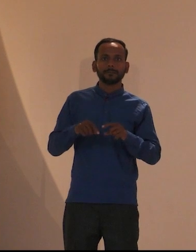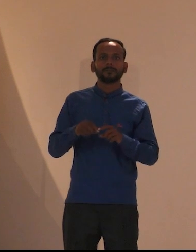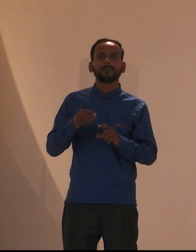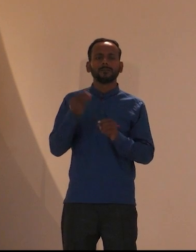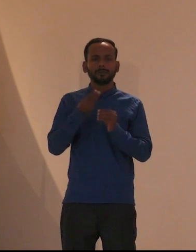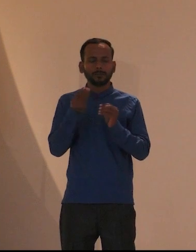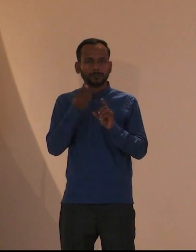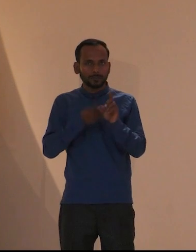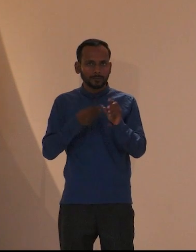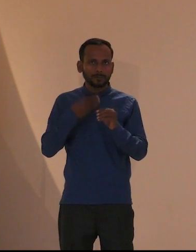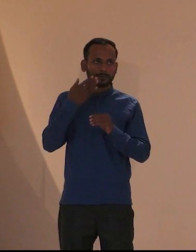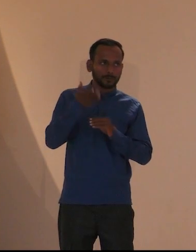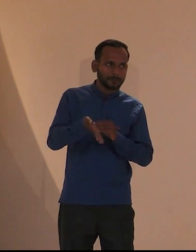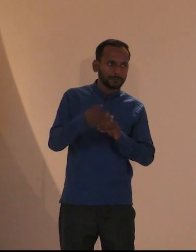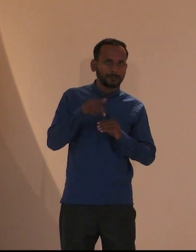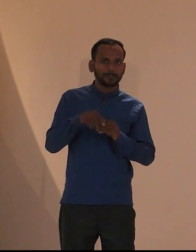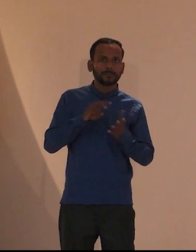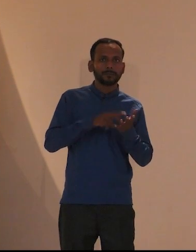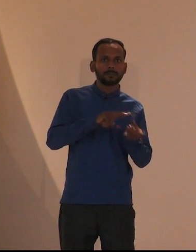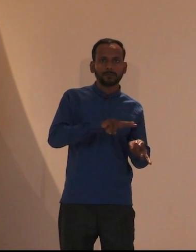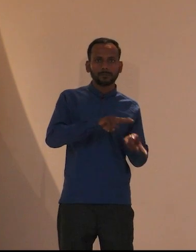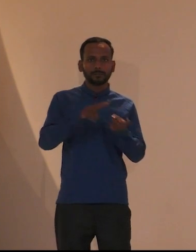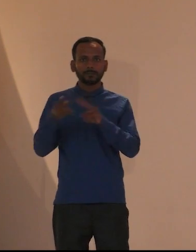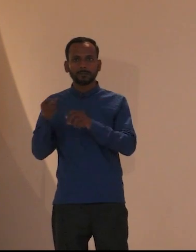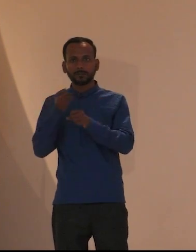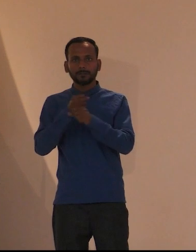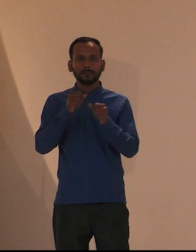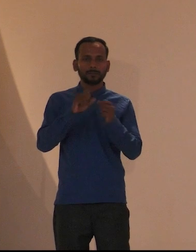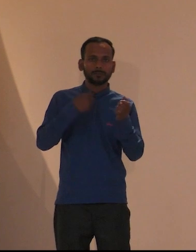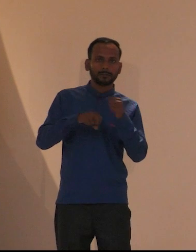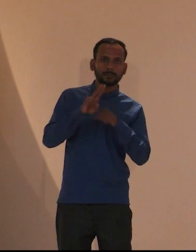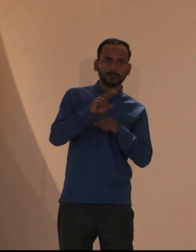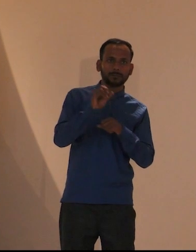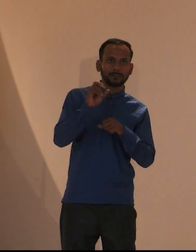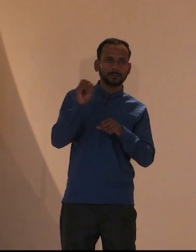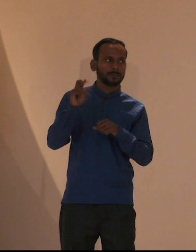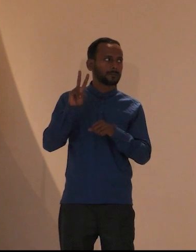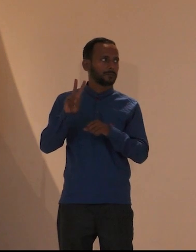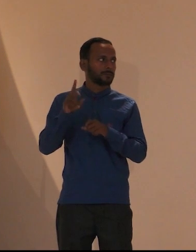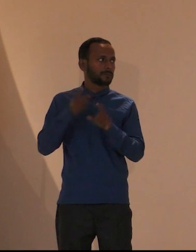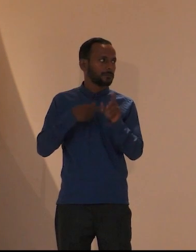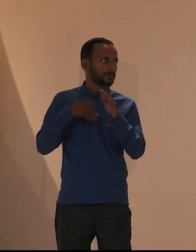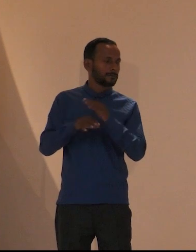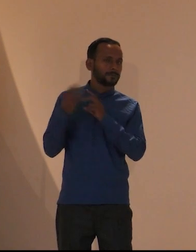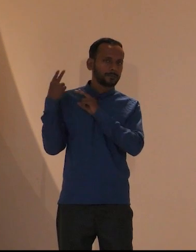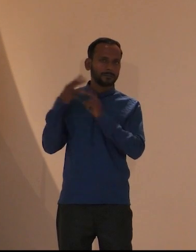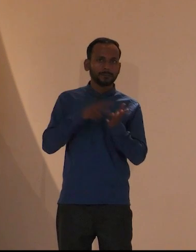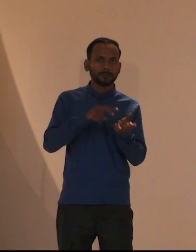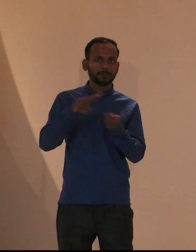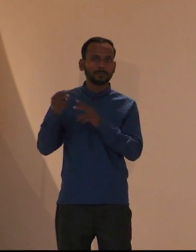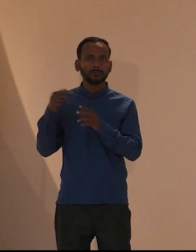years and moved to Old Goa in 2002. Why did we move